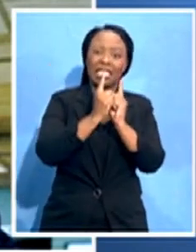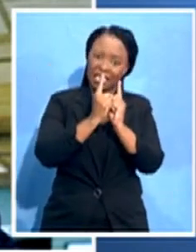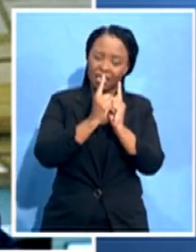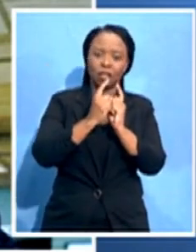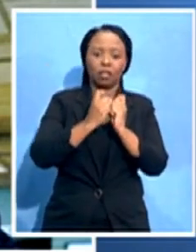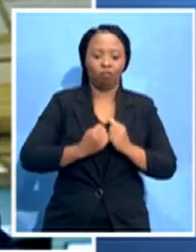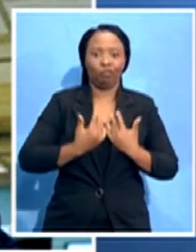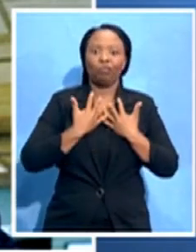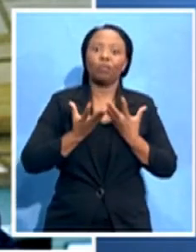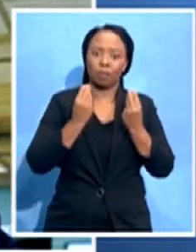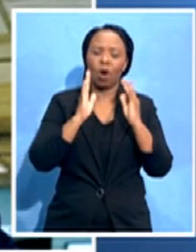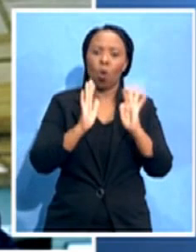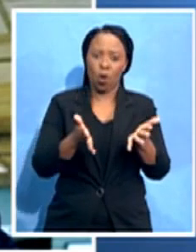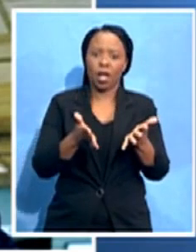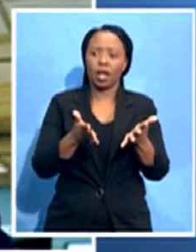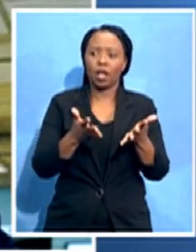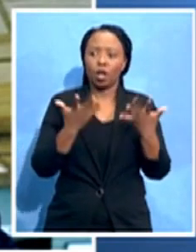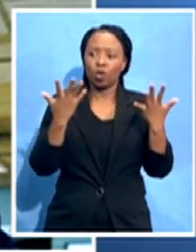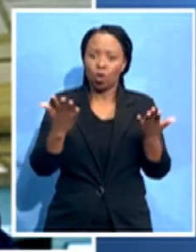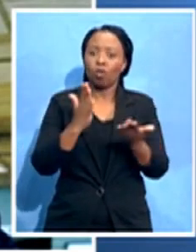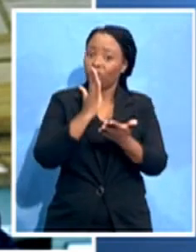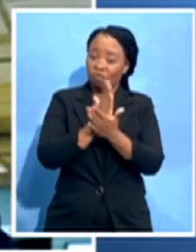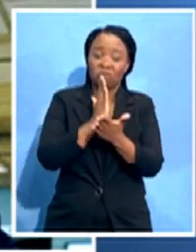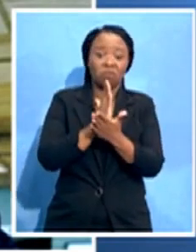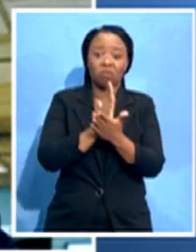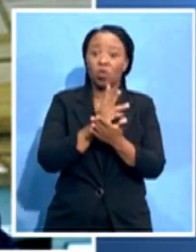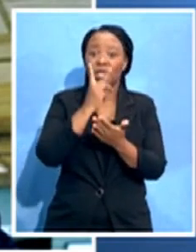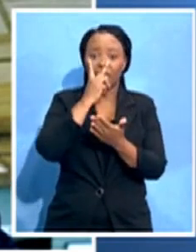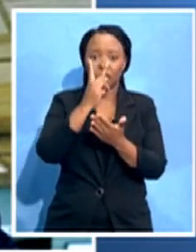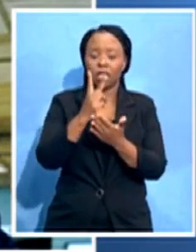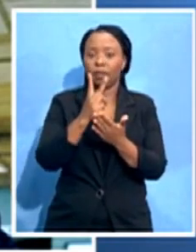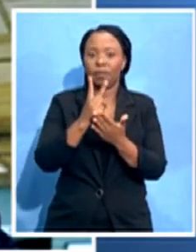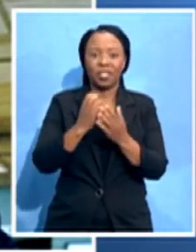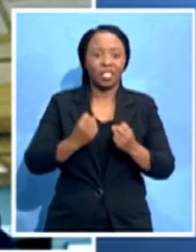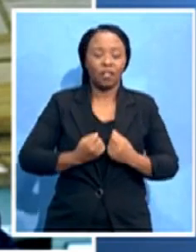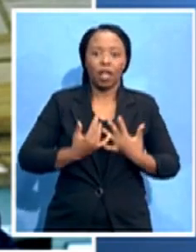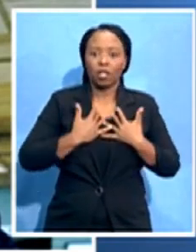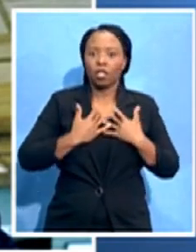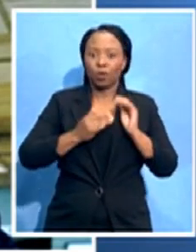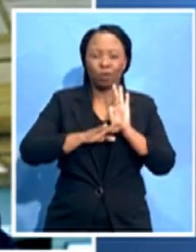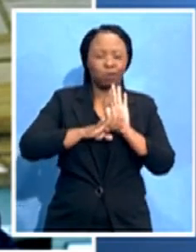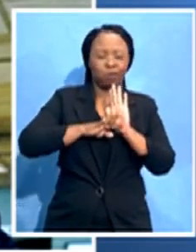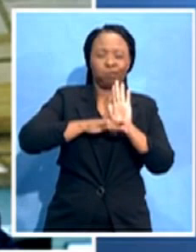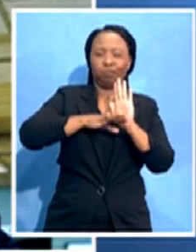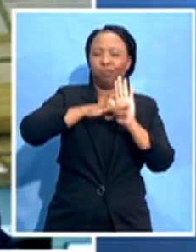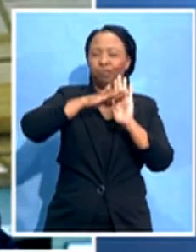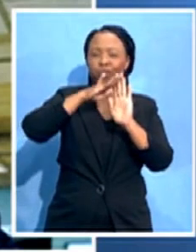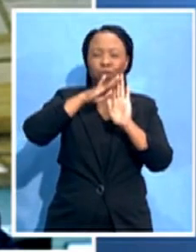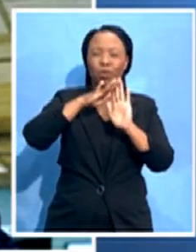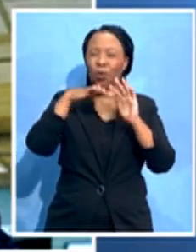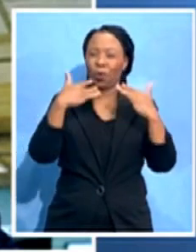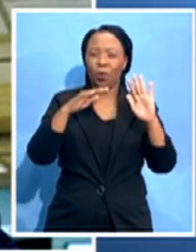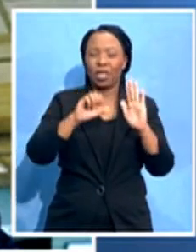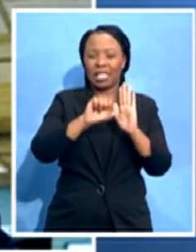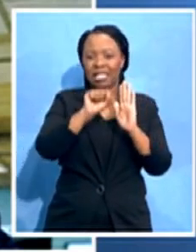will see a rise in infections in the SADC region with opening of borders, exportation